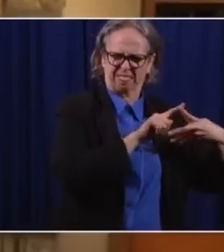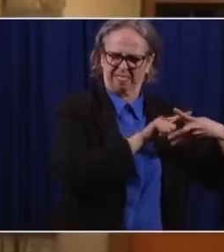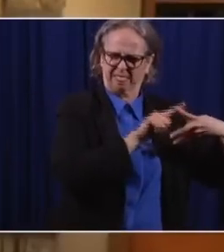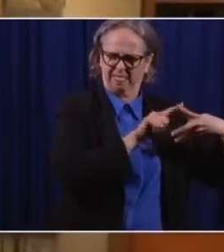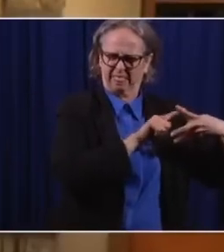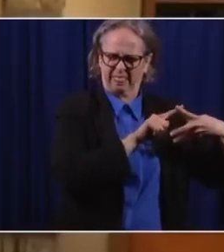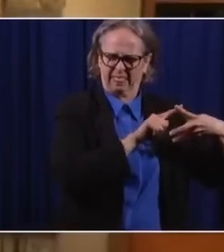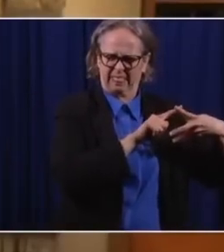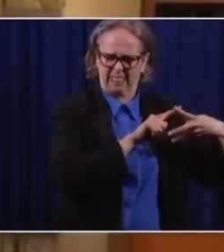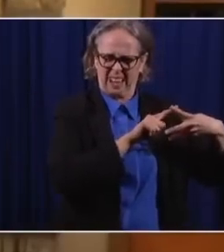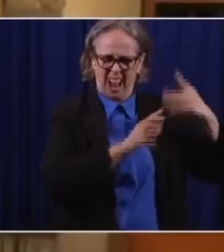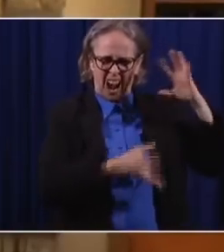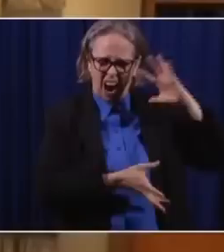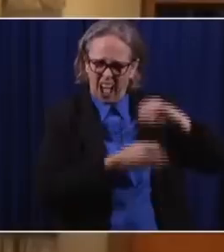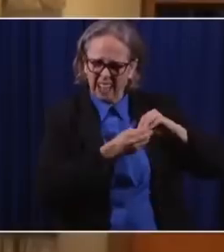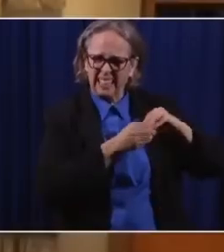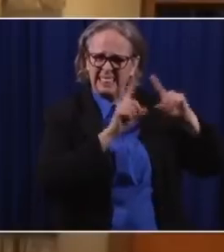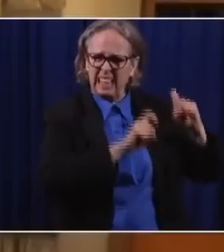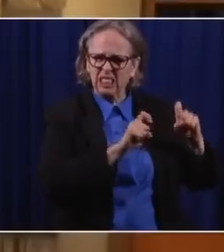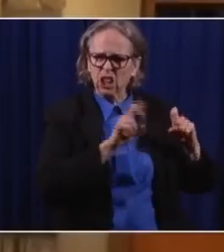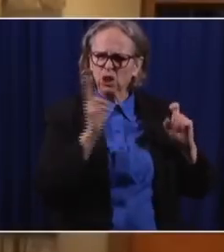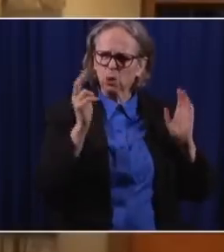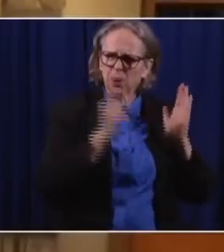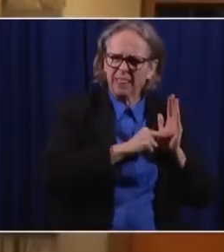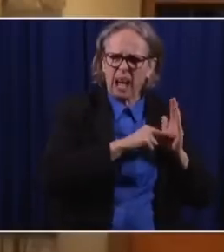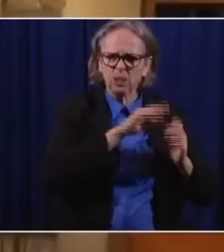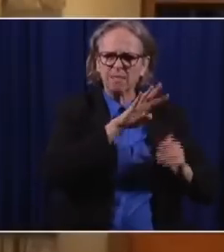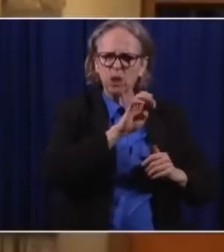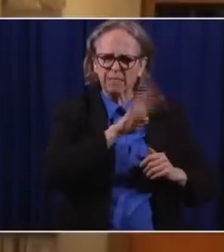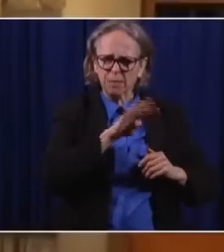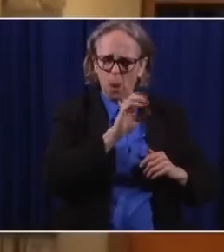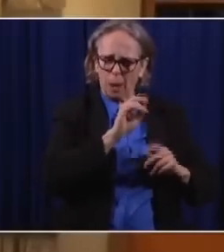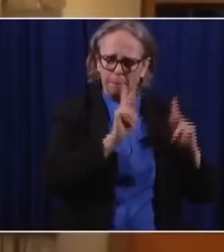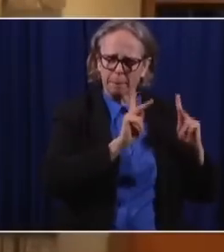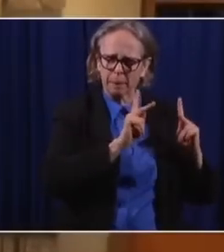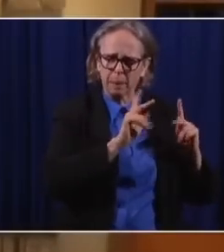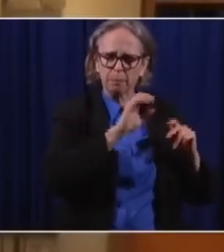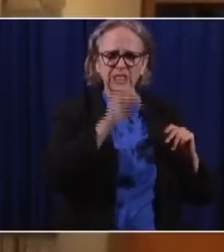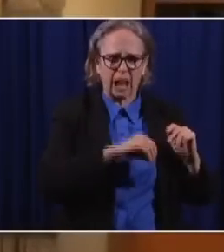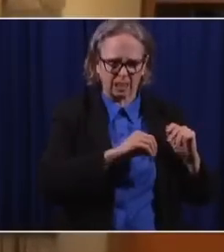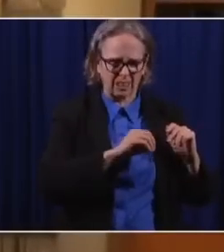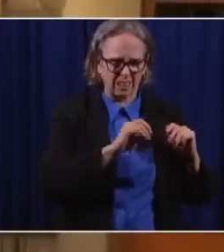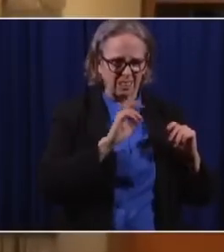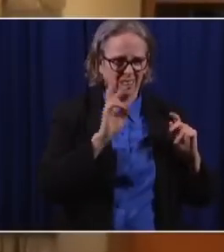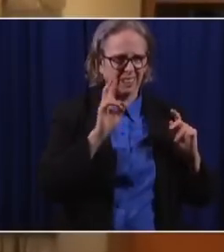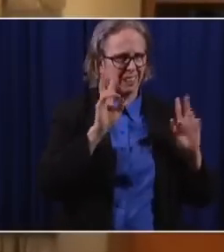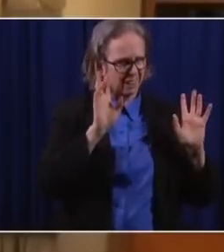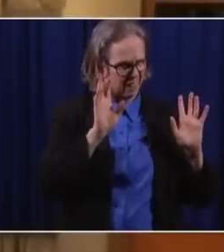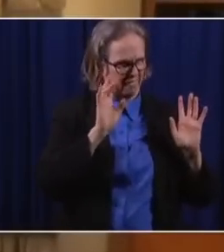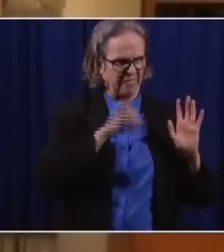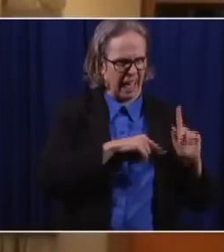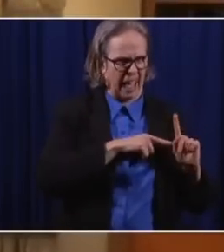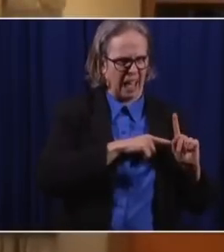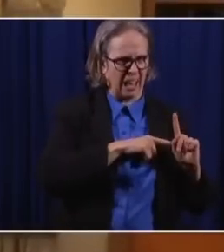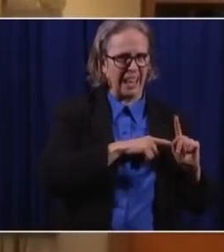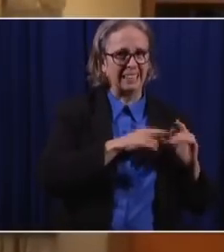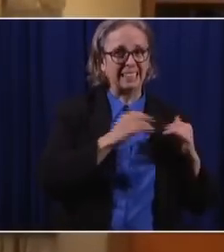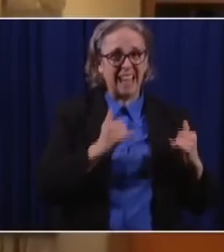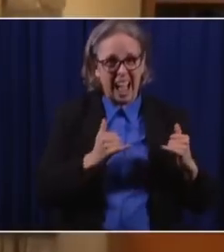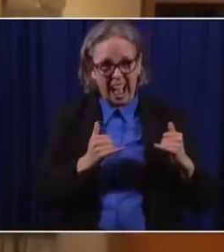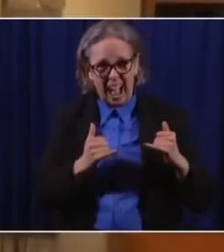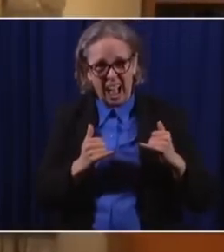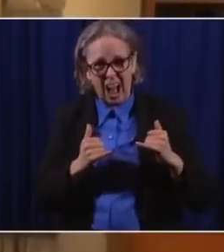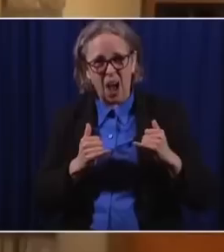about 44%. So this is the number, again, September 24th to the present, or actually